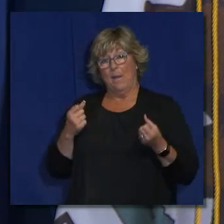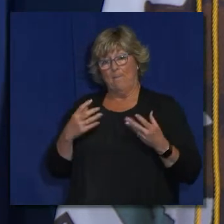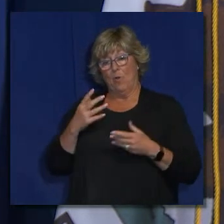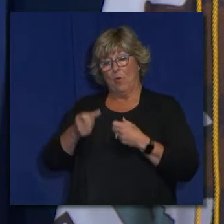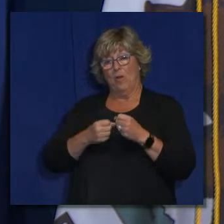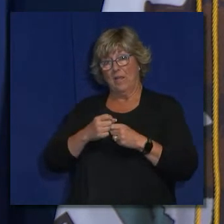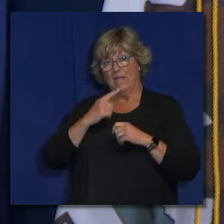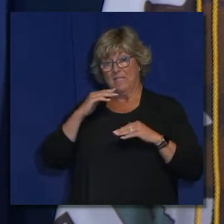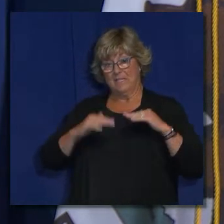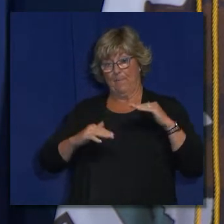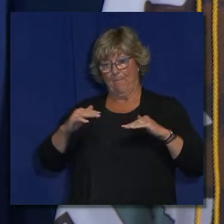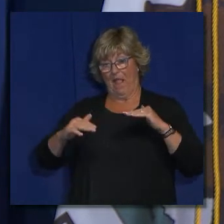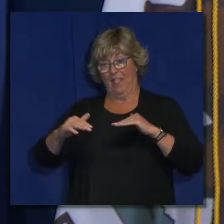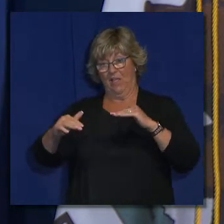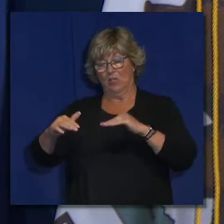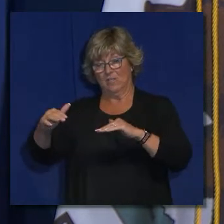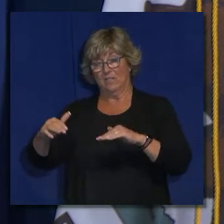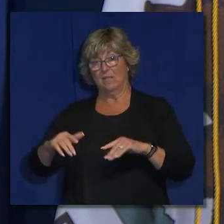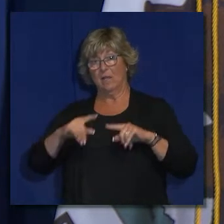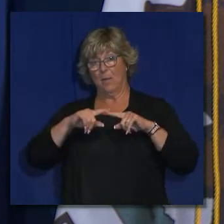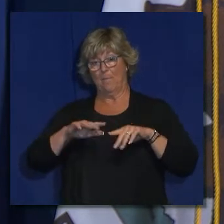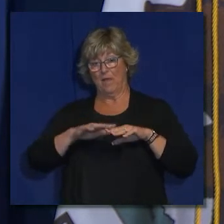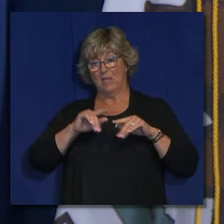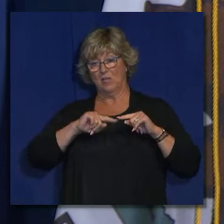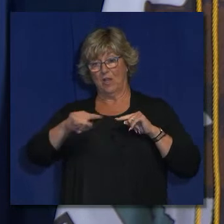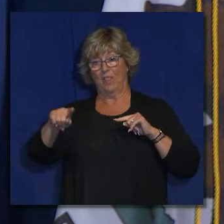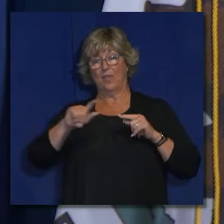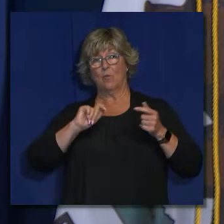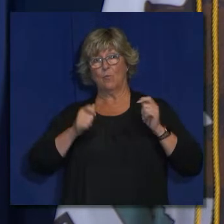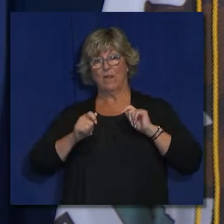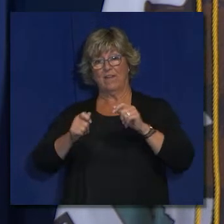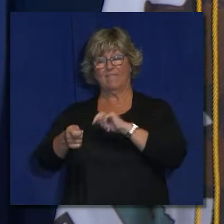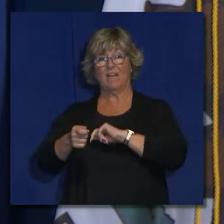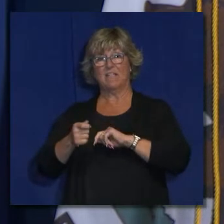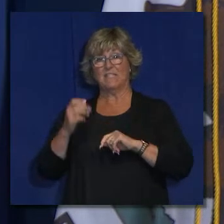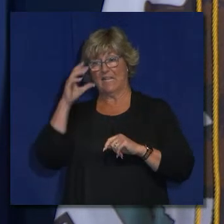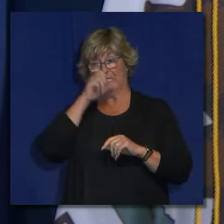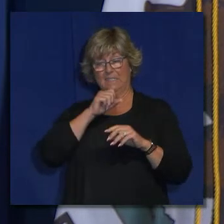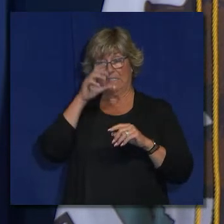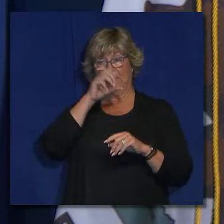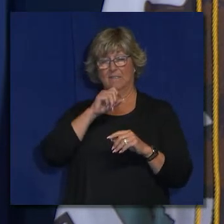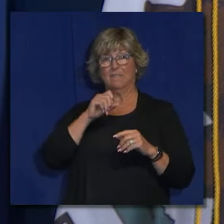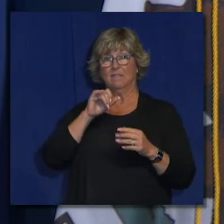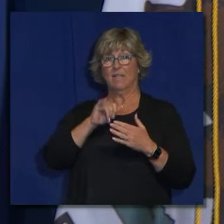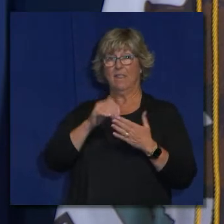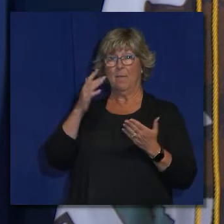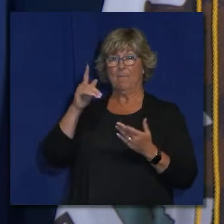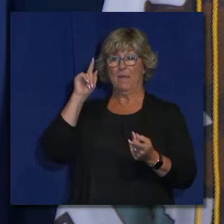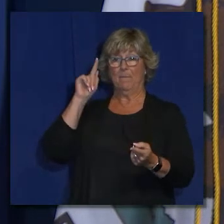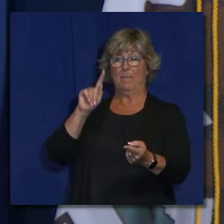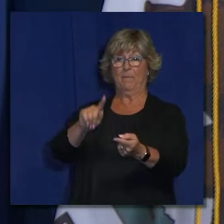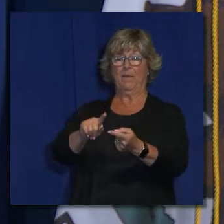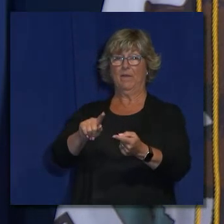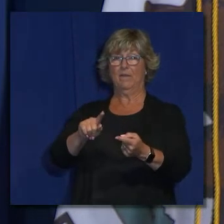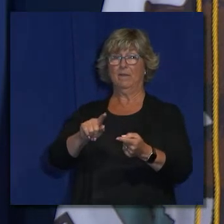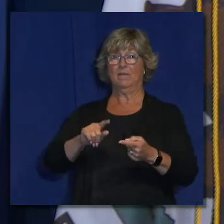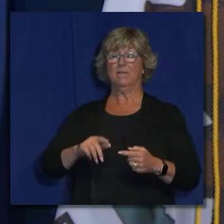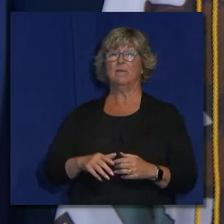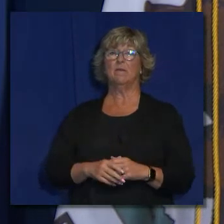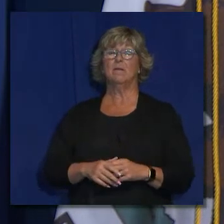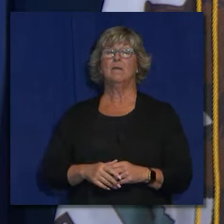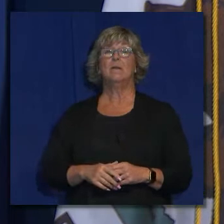is balanced across the board based on those revised revenue estimates that do bring down that capital gains assumption